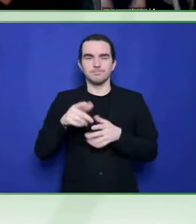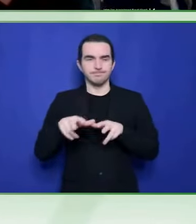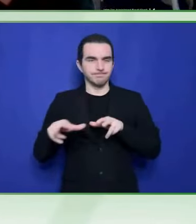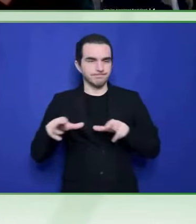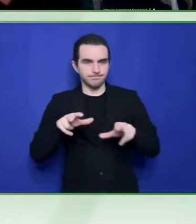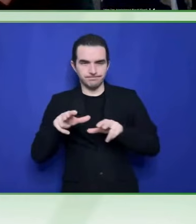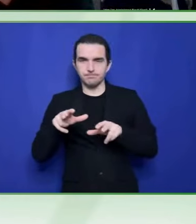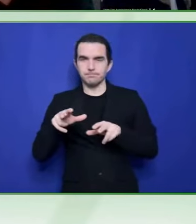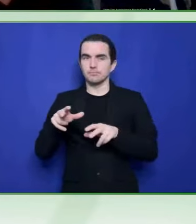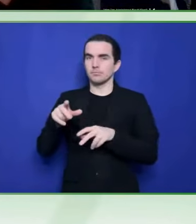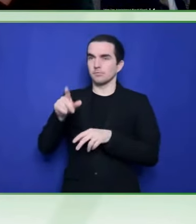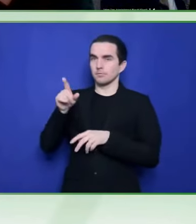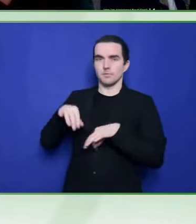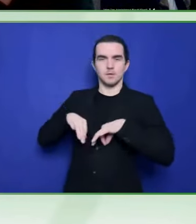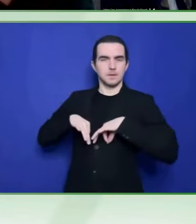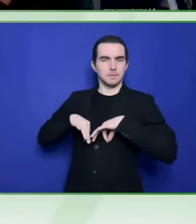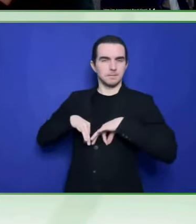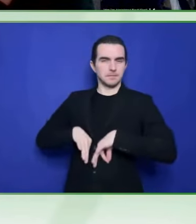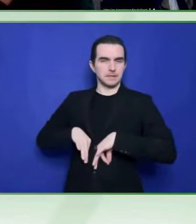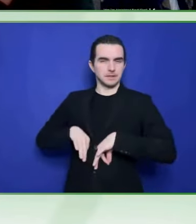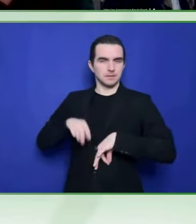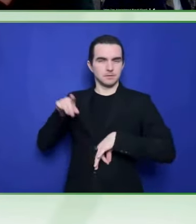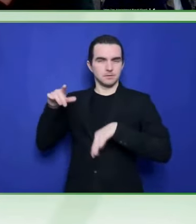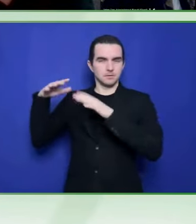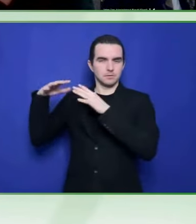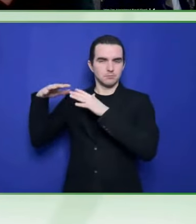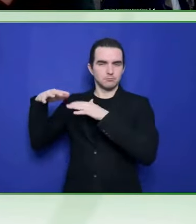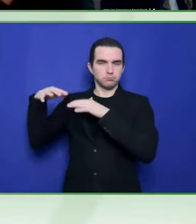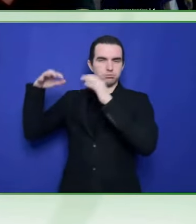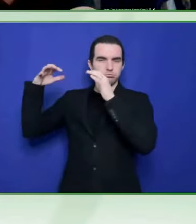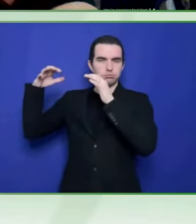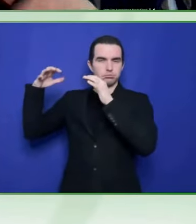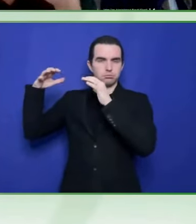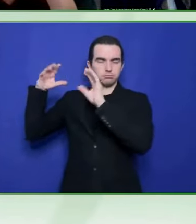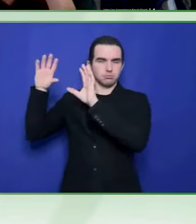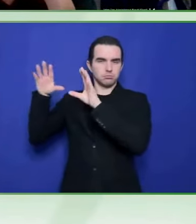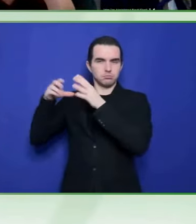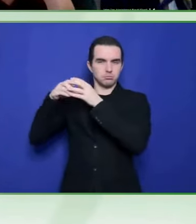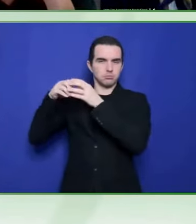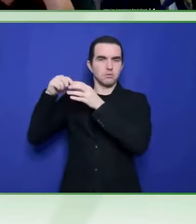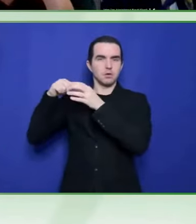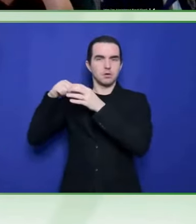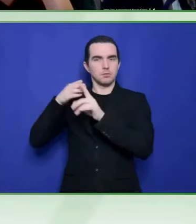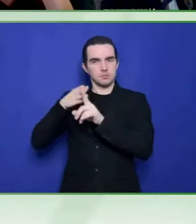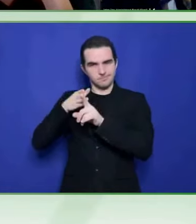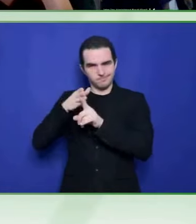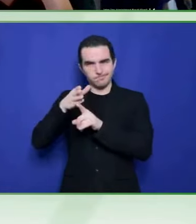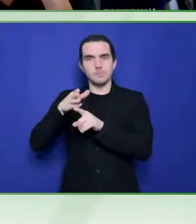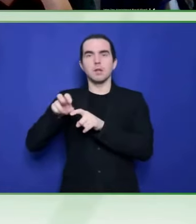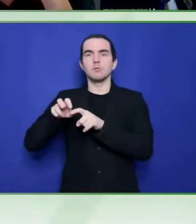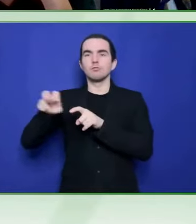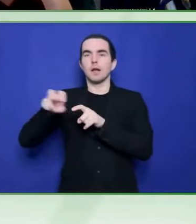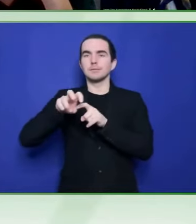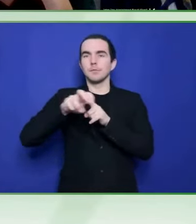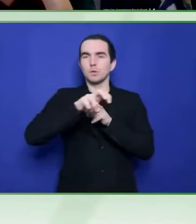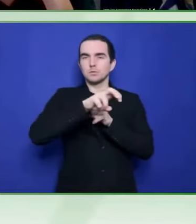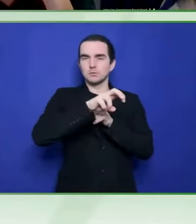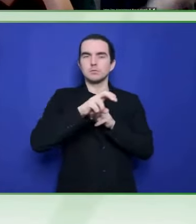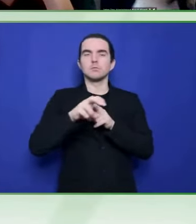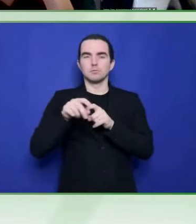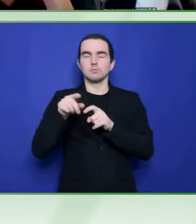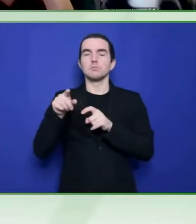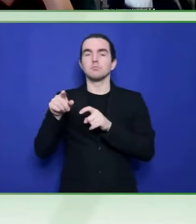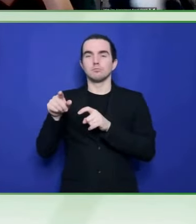other public transport. And so on next slide, please.